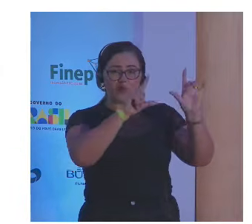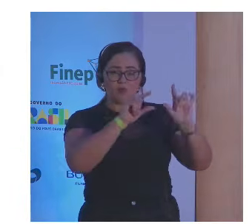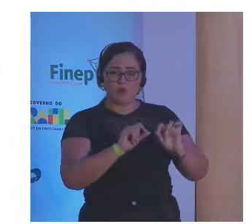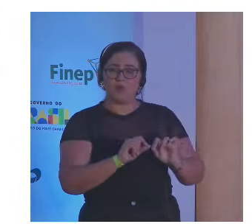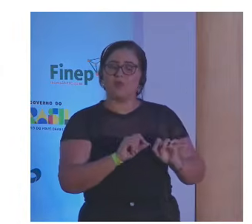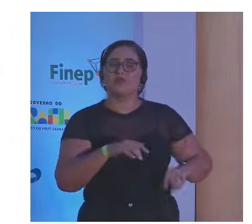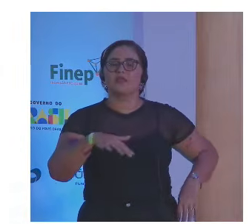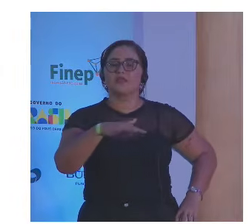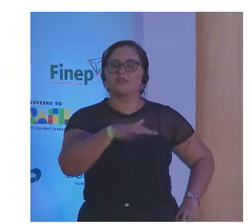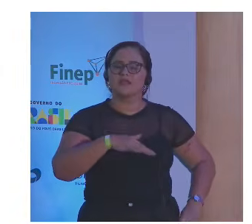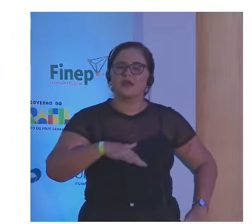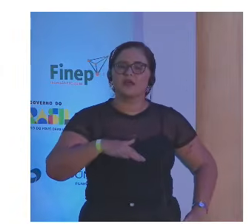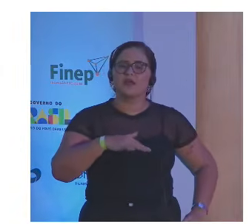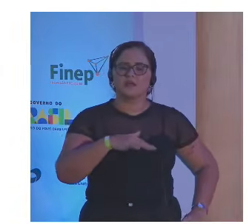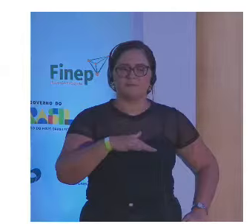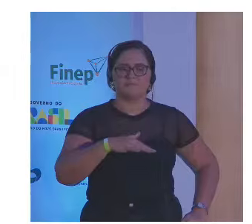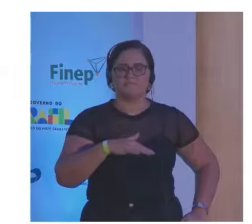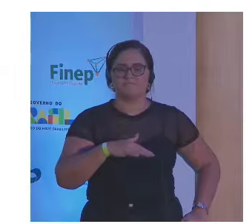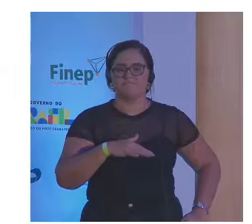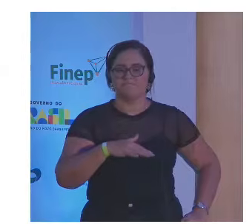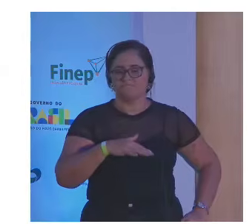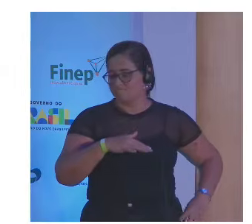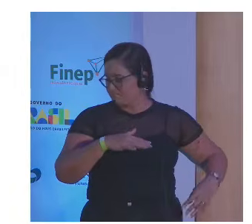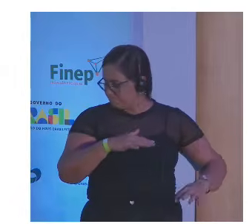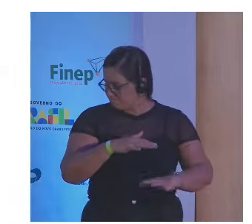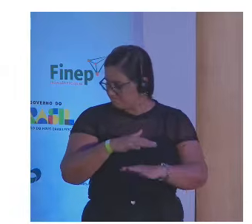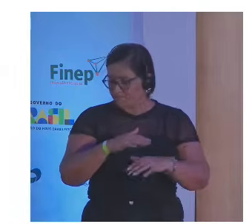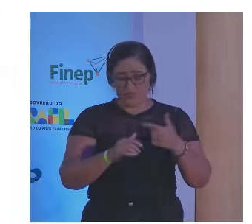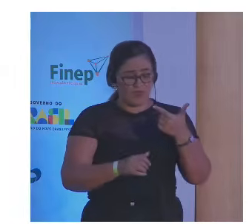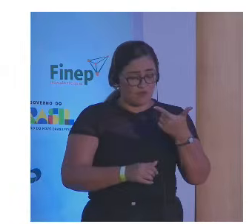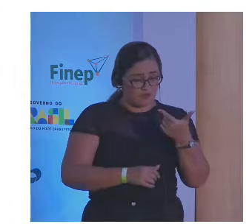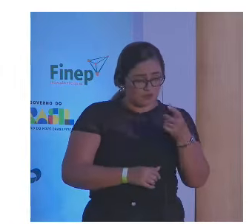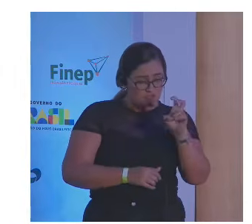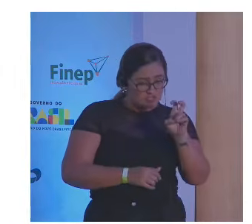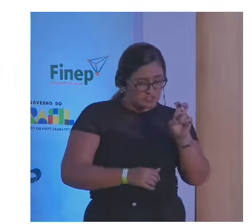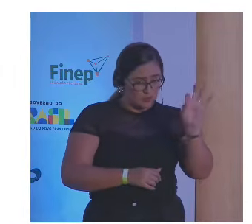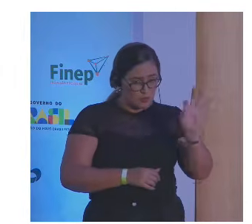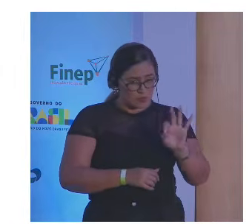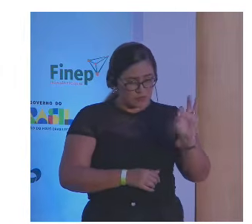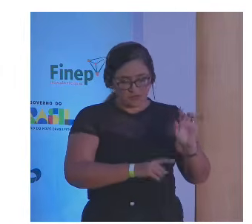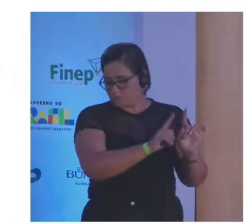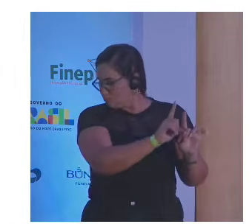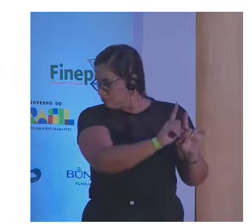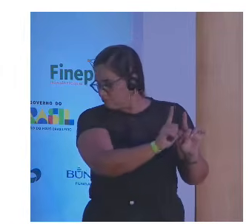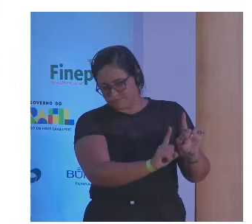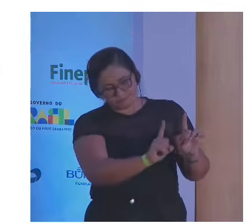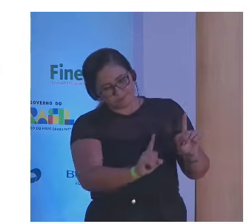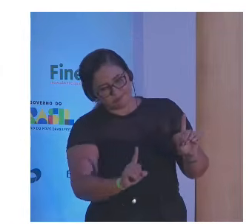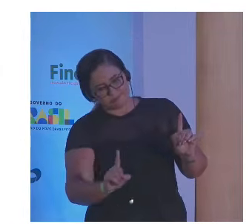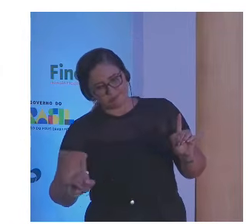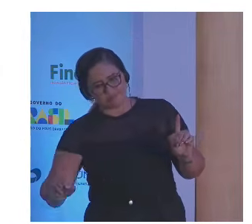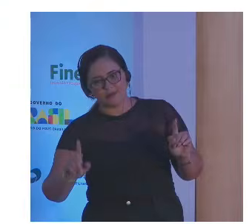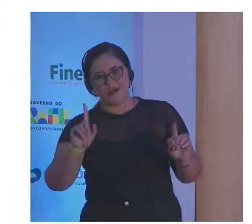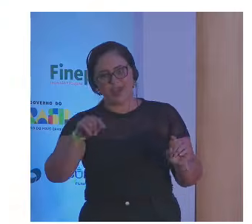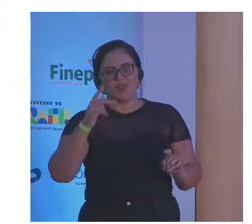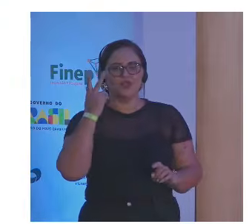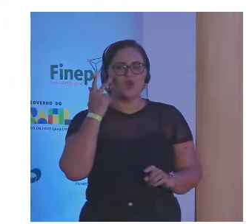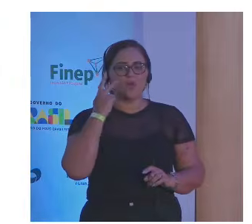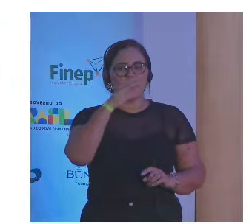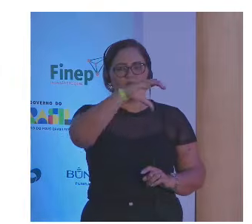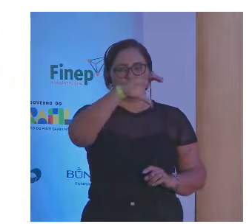at well below 25%, which is typical of the Caribbean. The Caribbean coral community